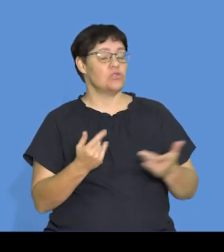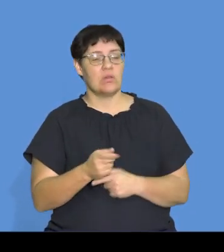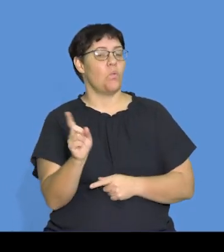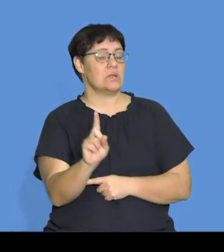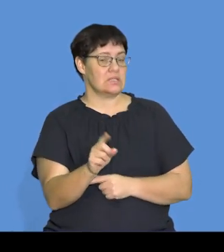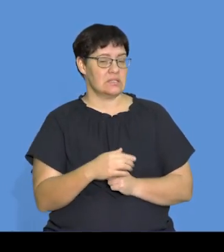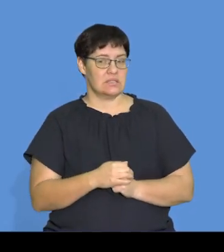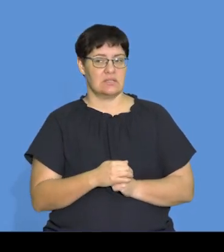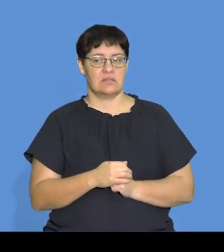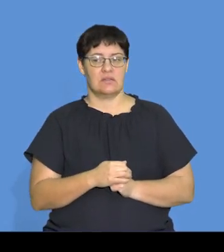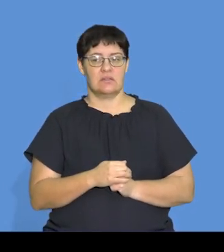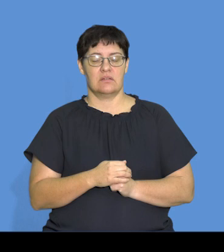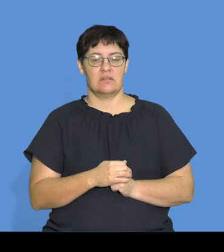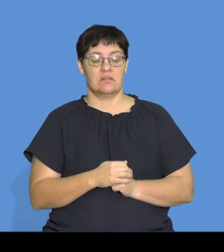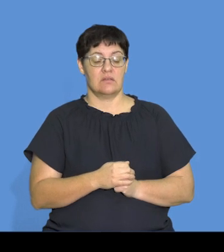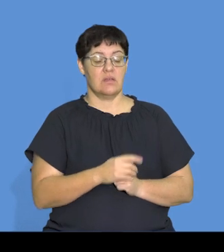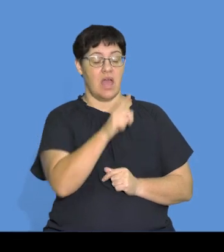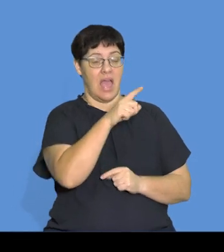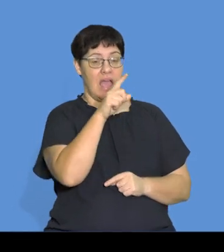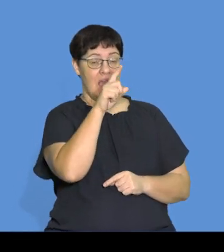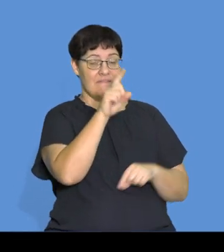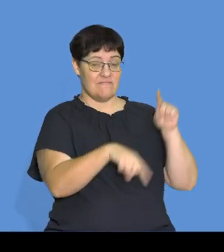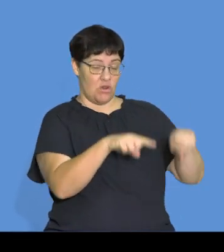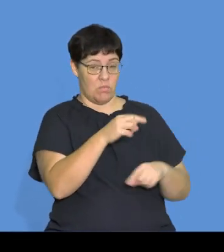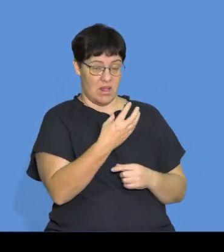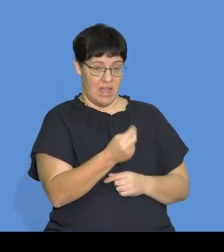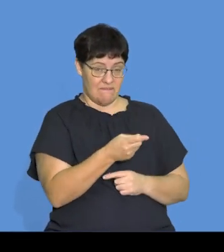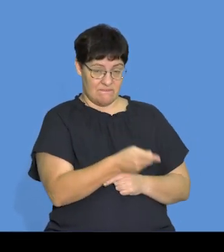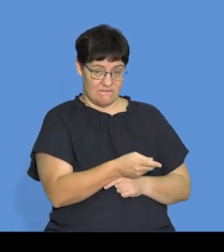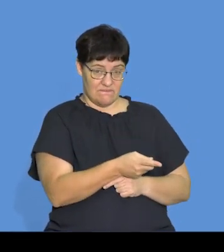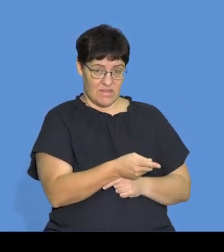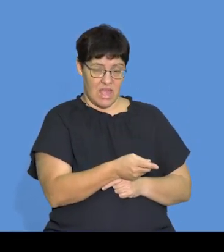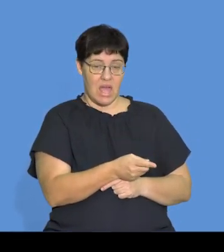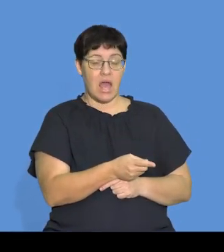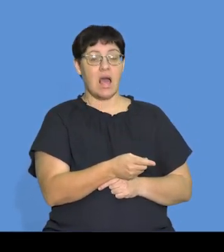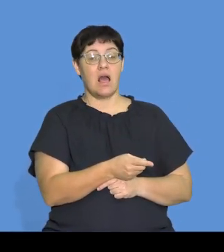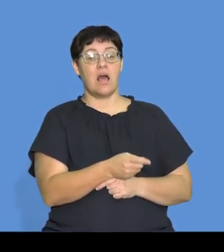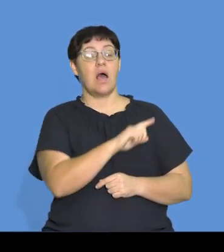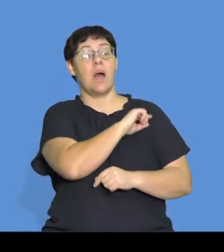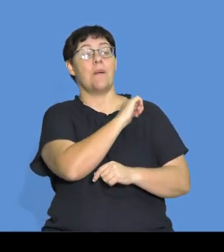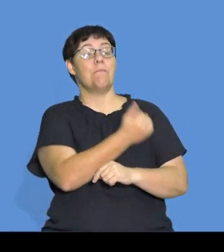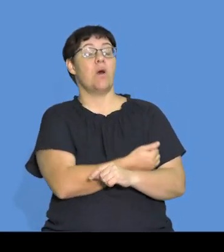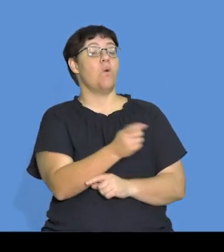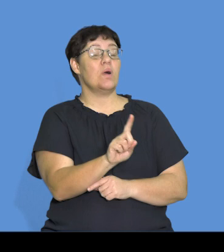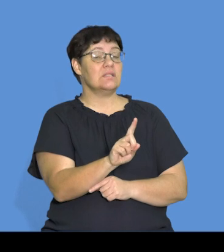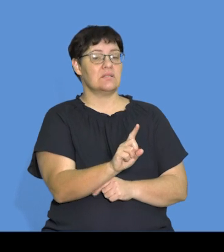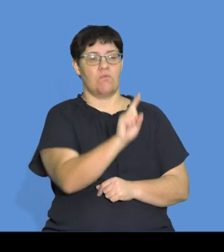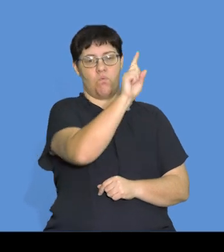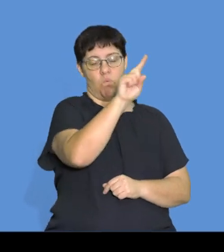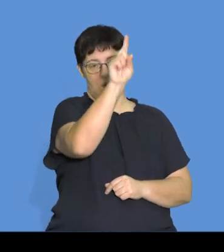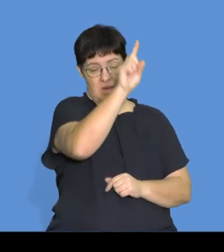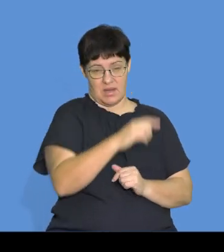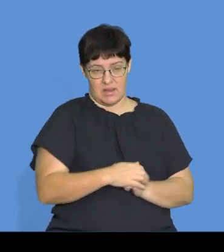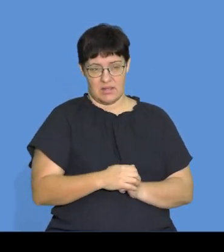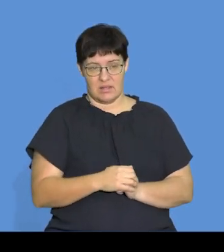equation of one variable that has a power of 1. Why am I saying a power of 1? It means